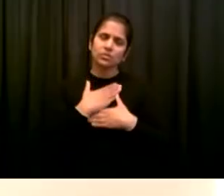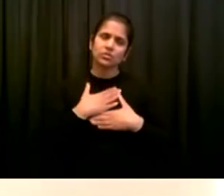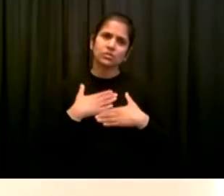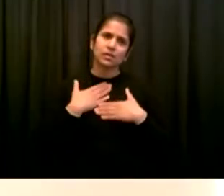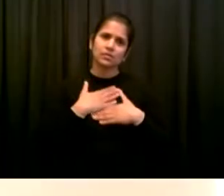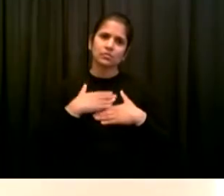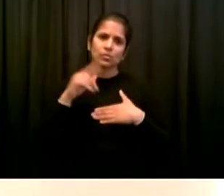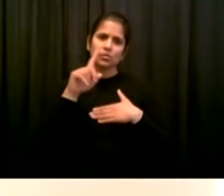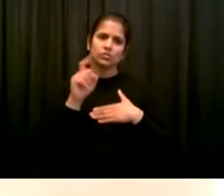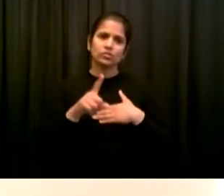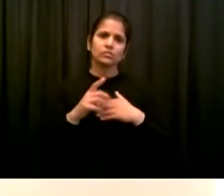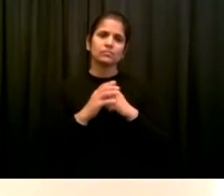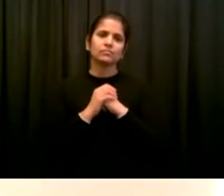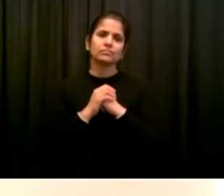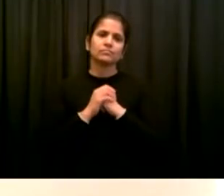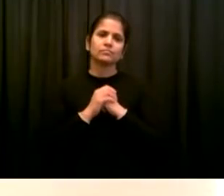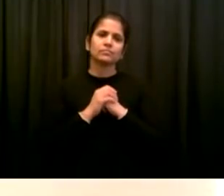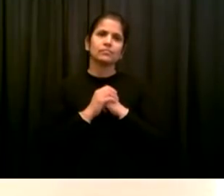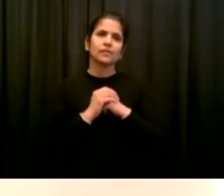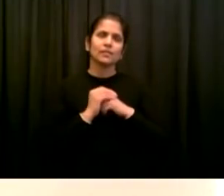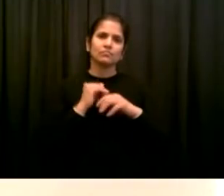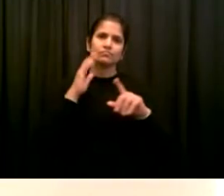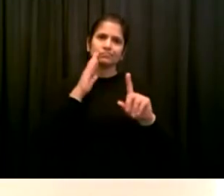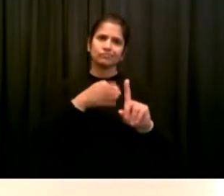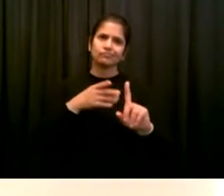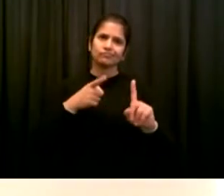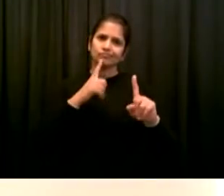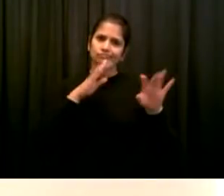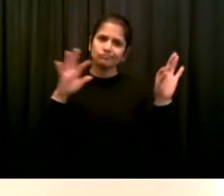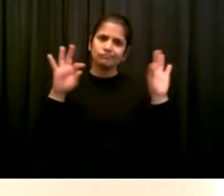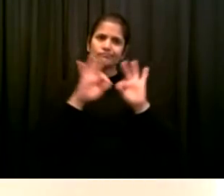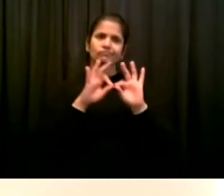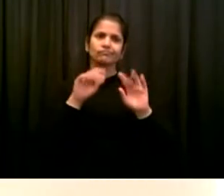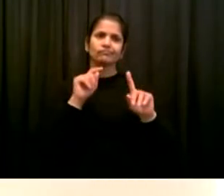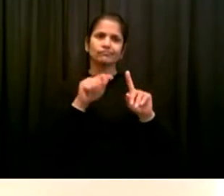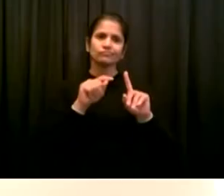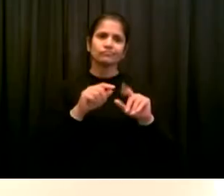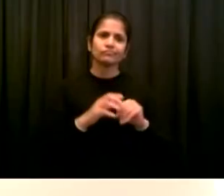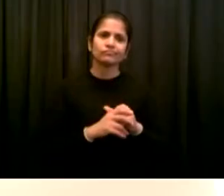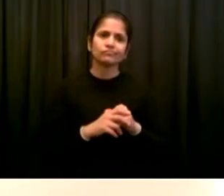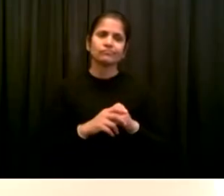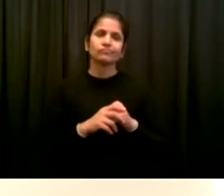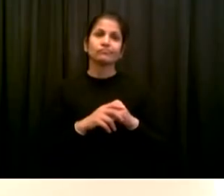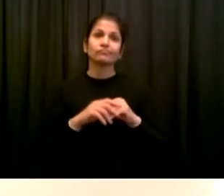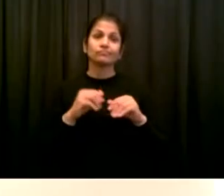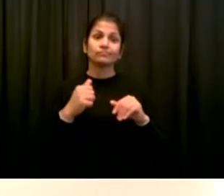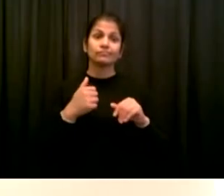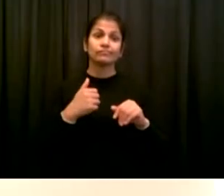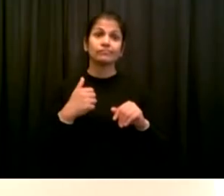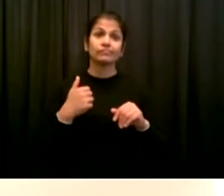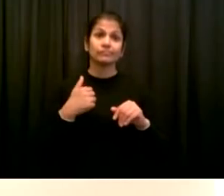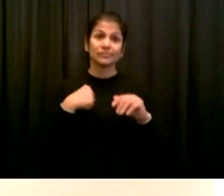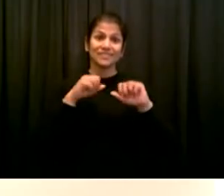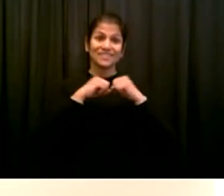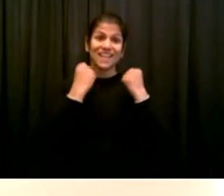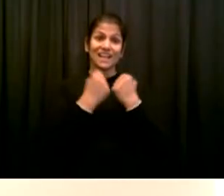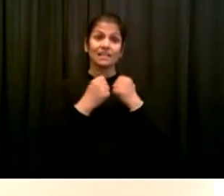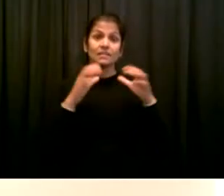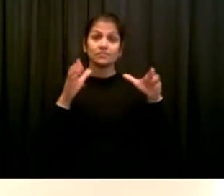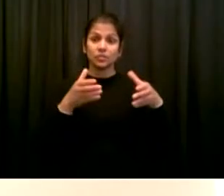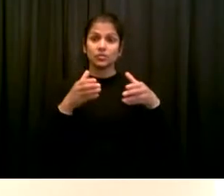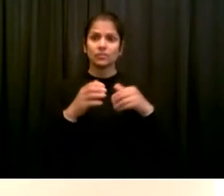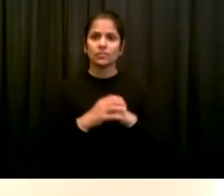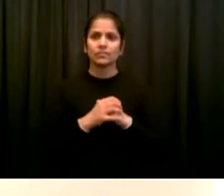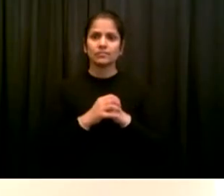of the matter. We have in our society at large, I'm not just speaking about New York City, but across the